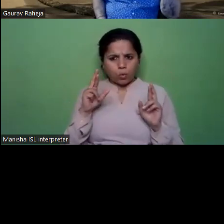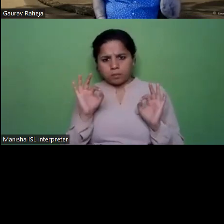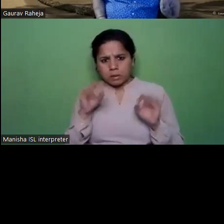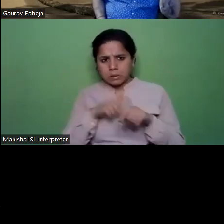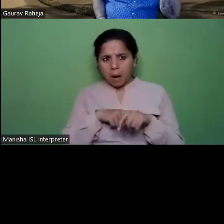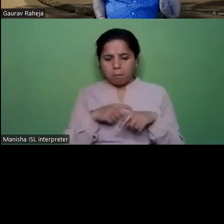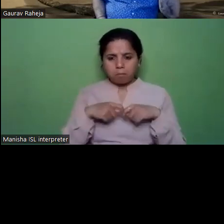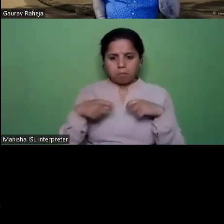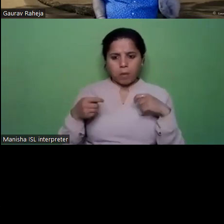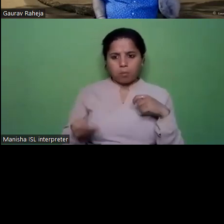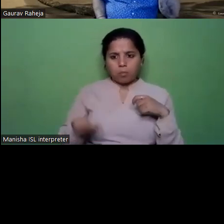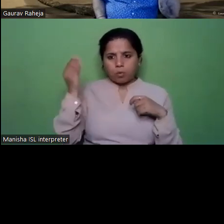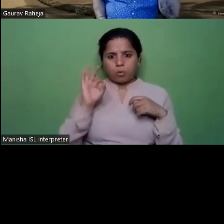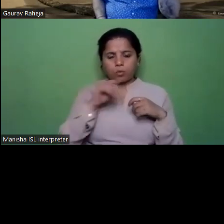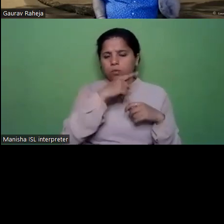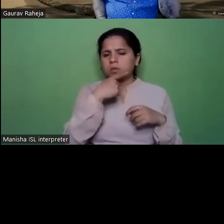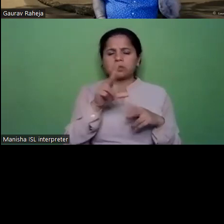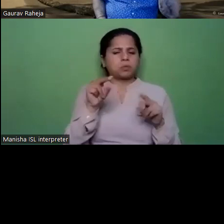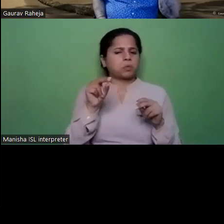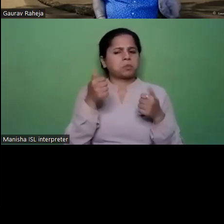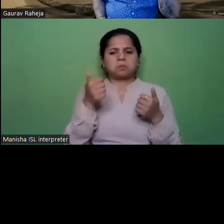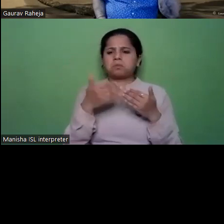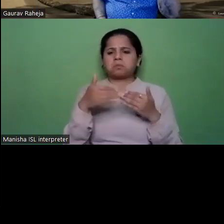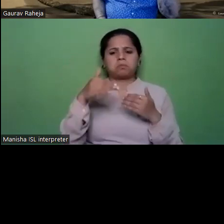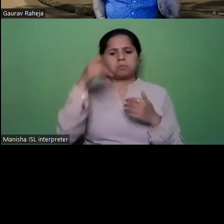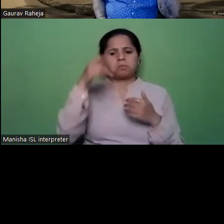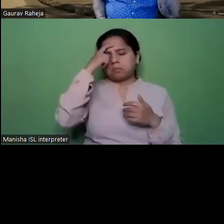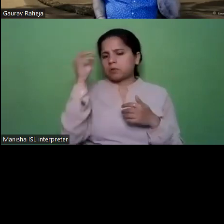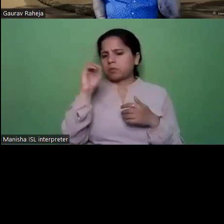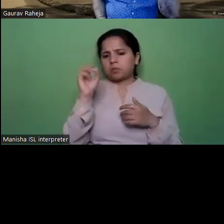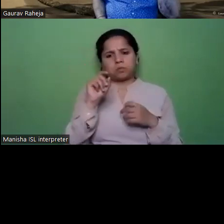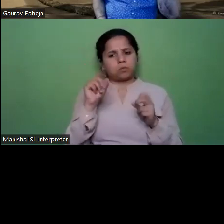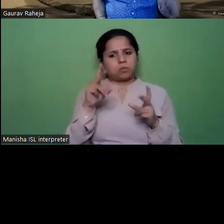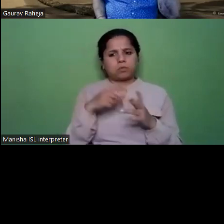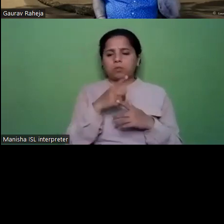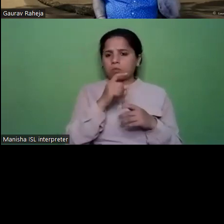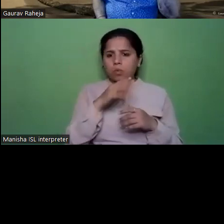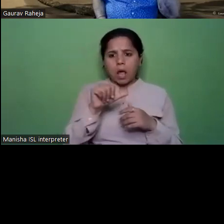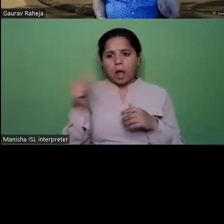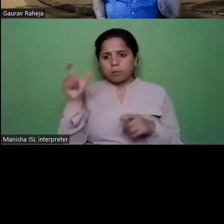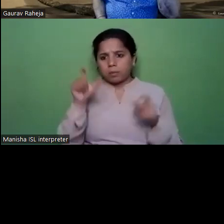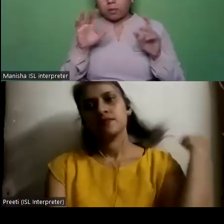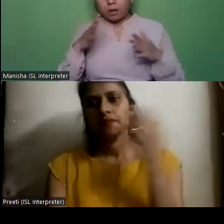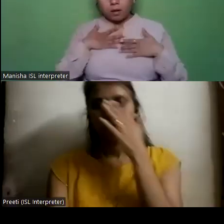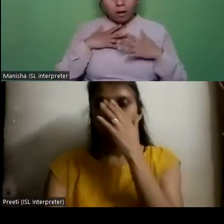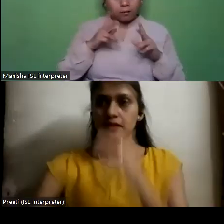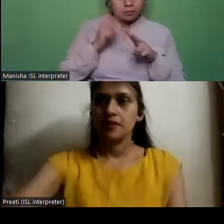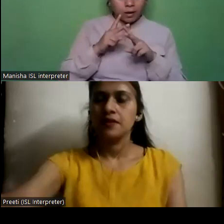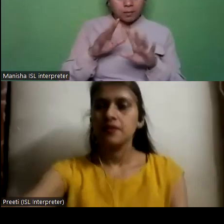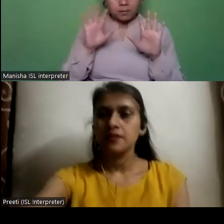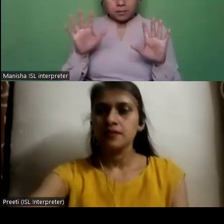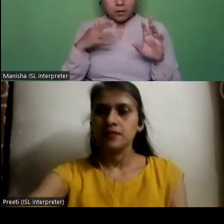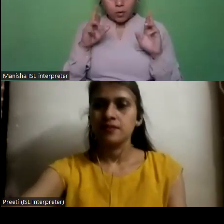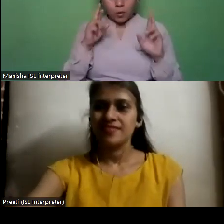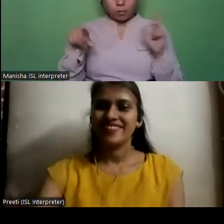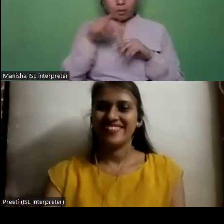time. No, sir, no, sir, not at all. No. Are others alive and with me? I hope I've not put you guys